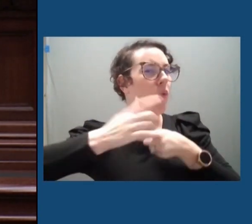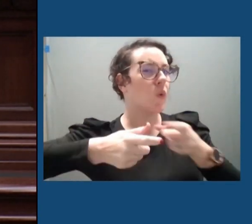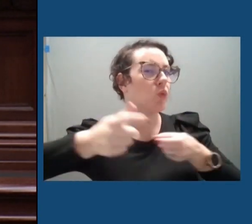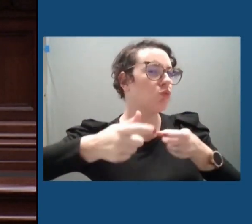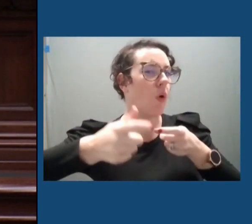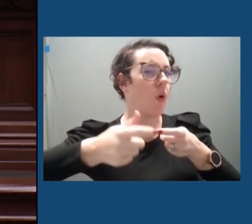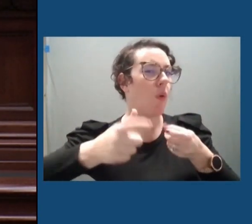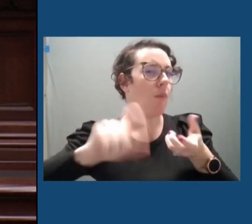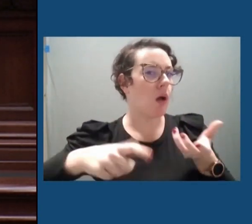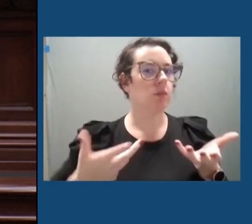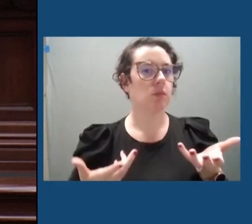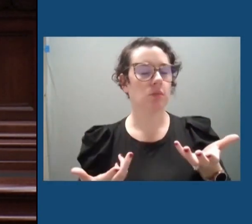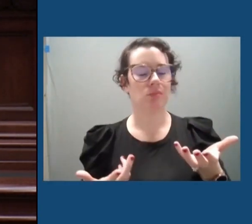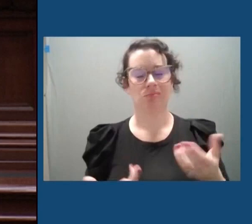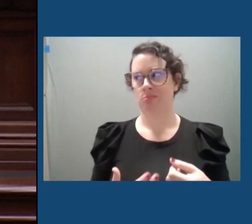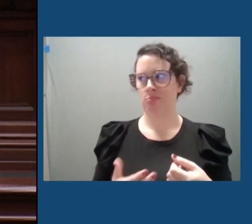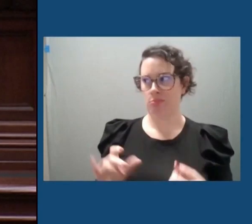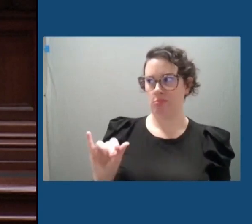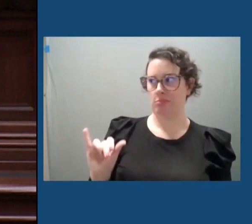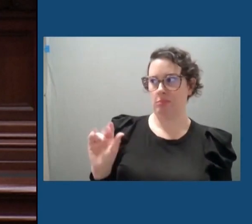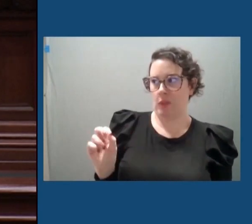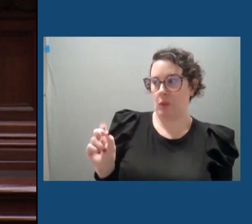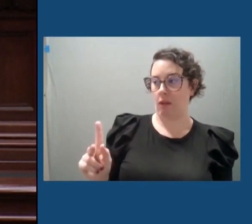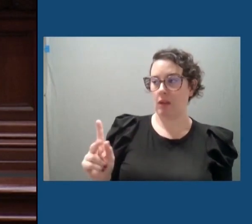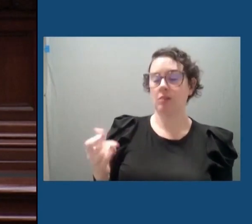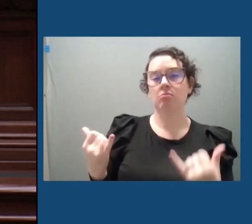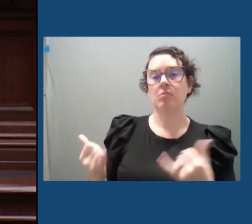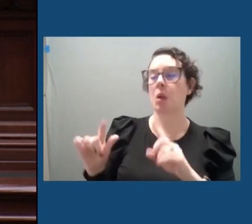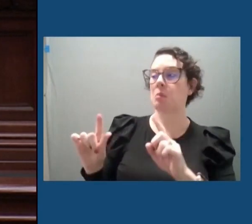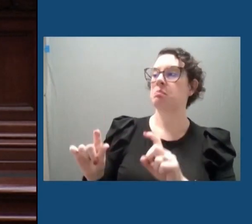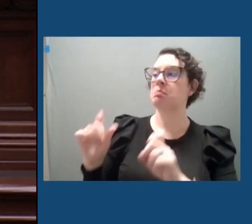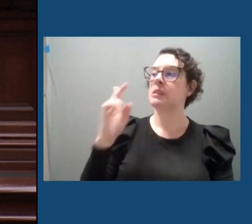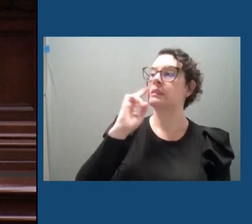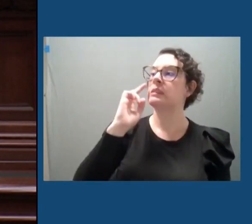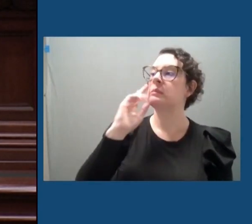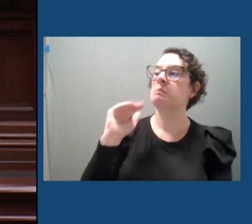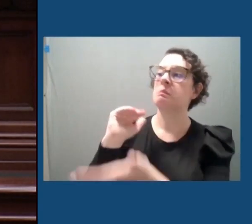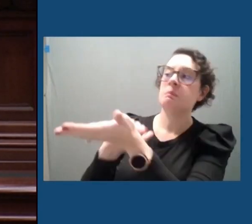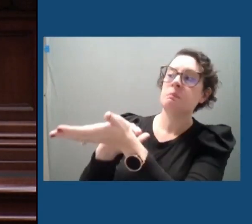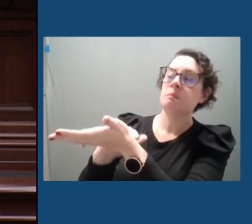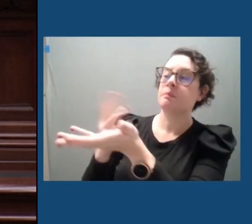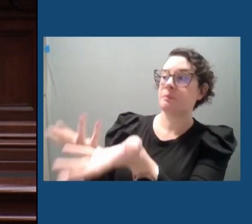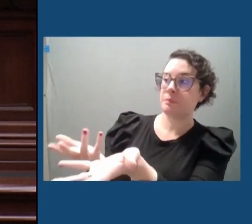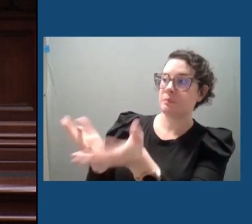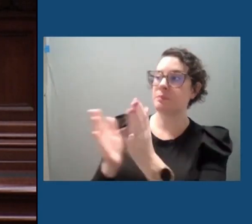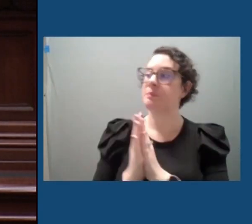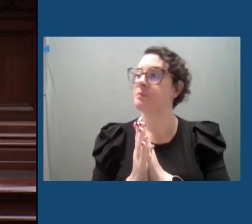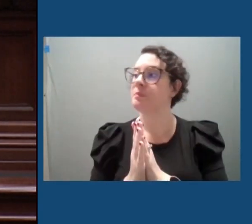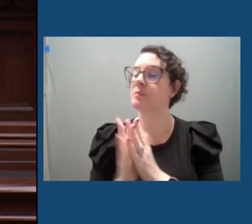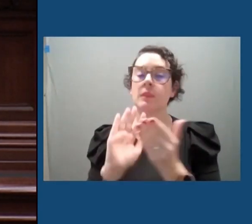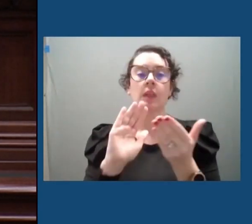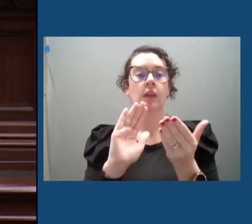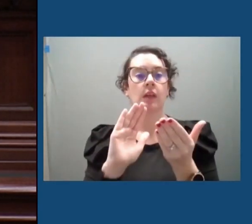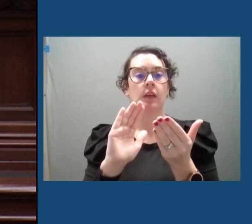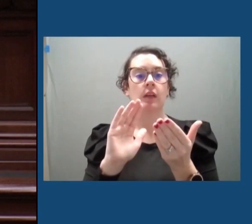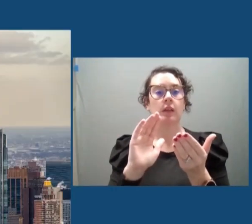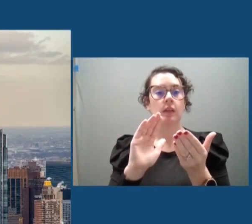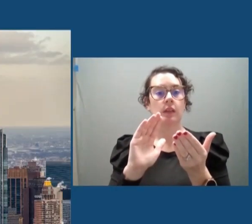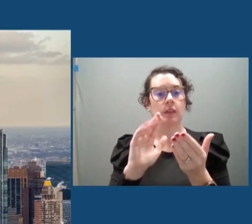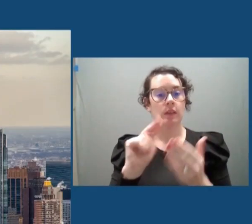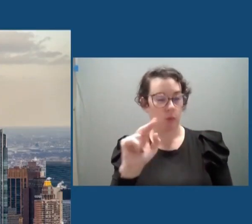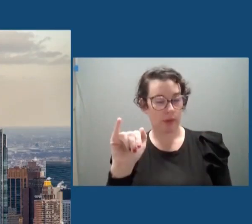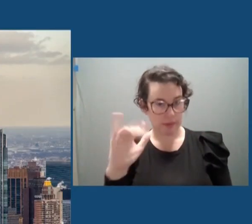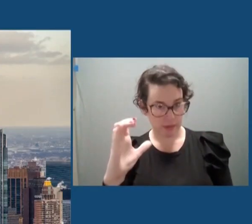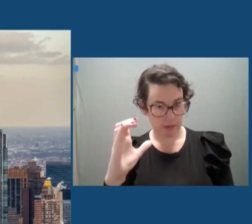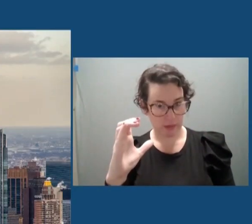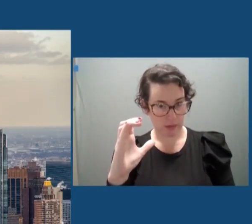Okay, let's put that to the test. The city of New York, which is a